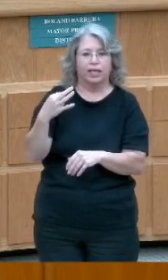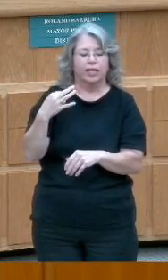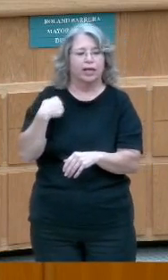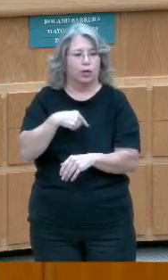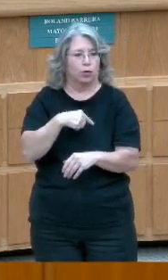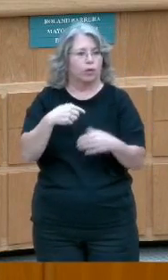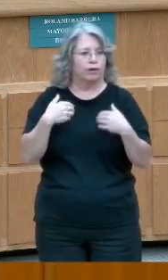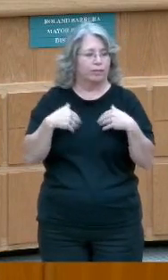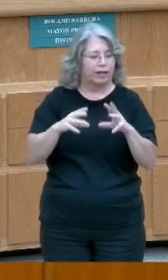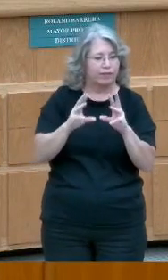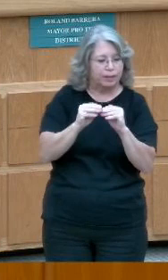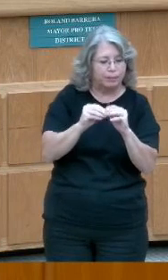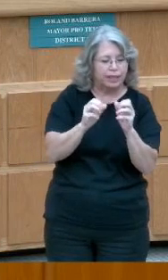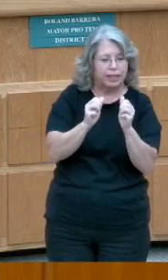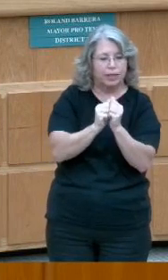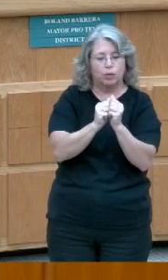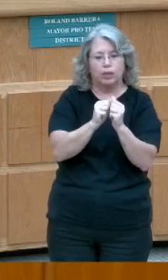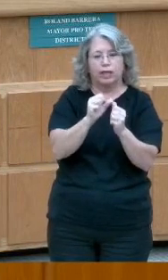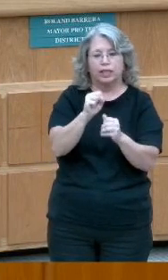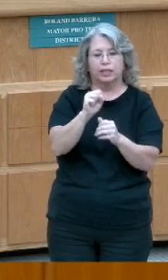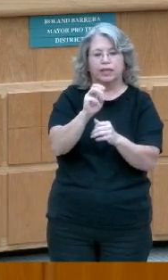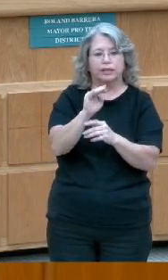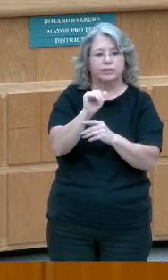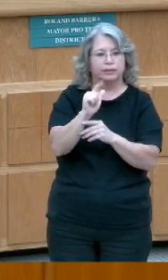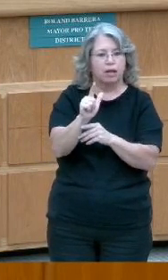meetings with the small mayors of the